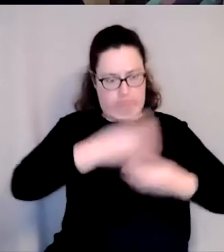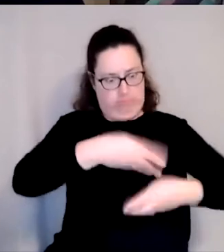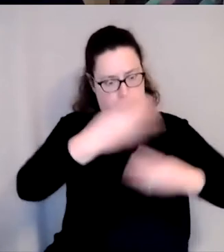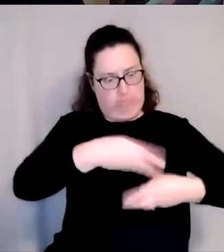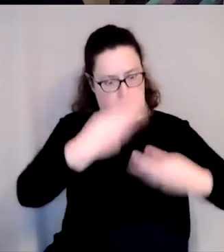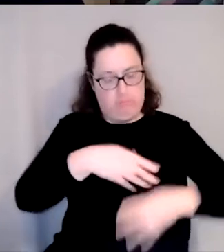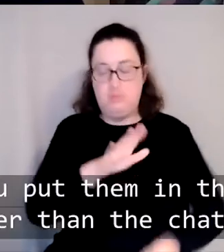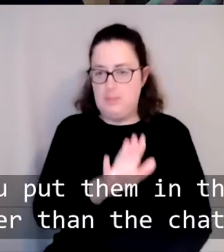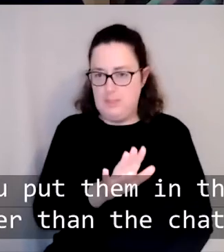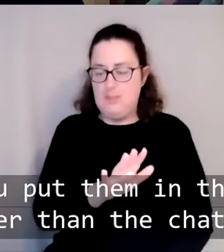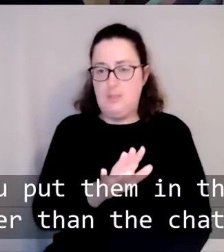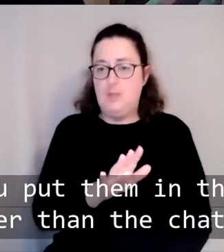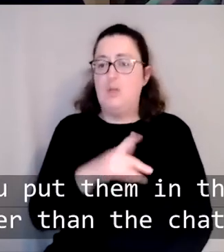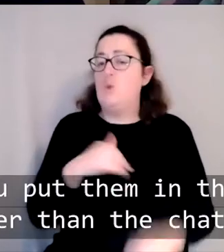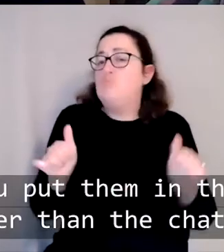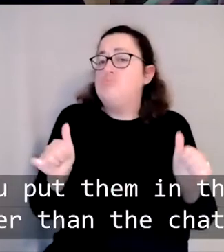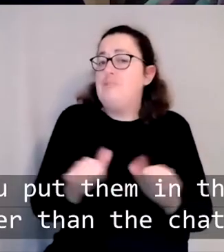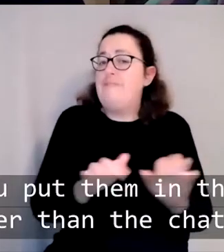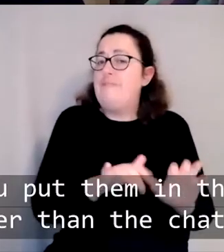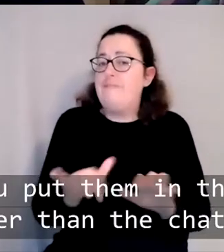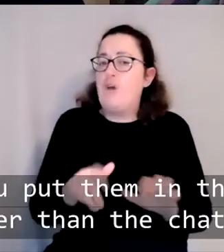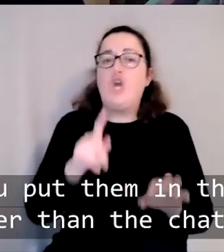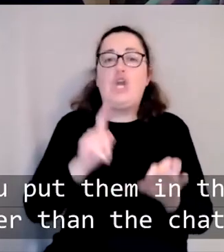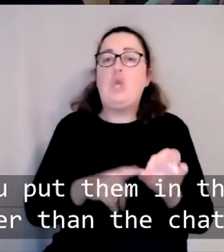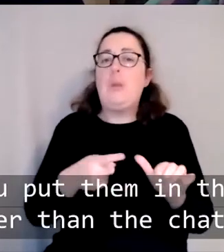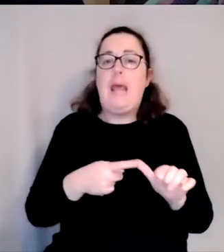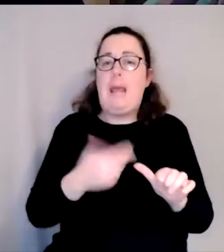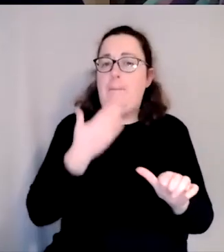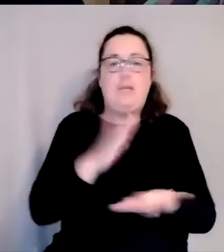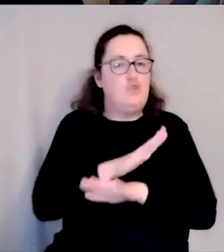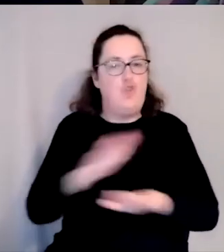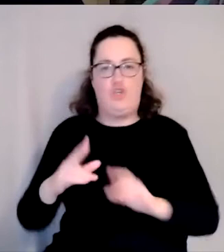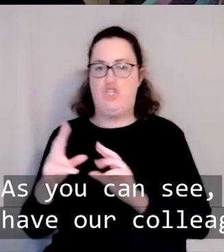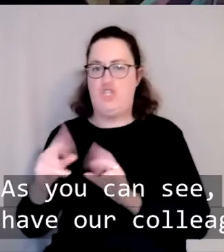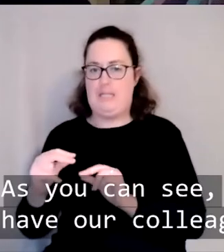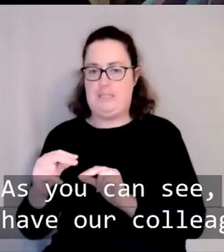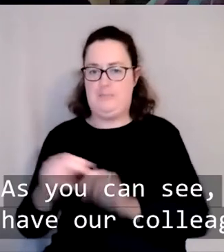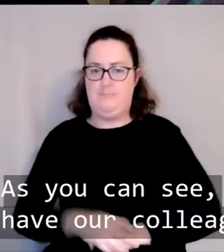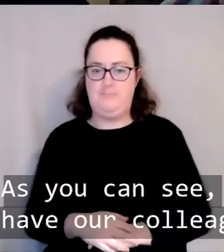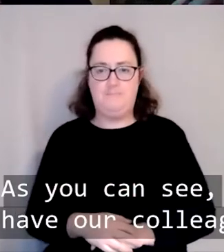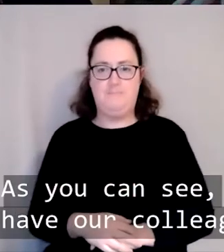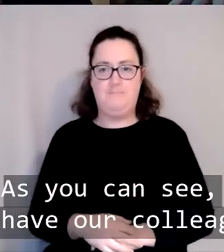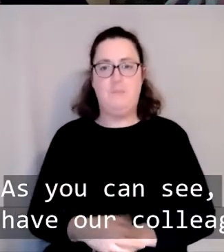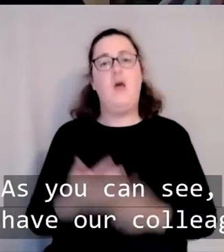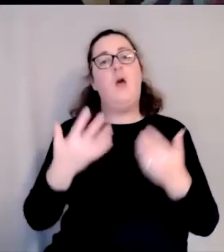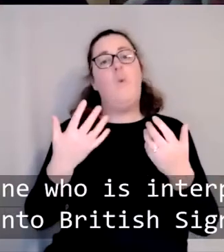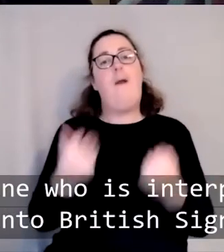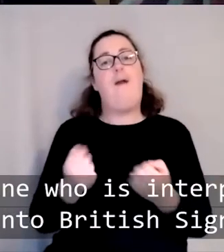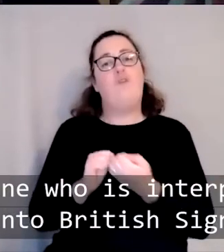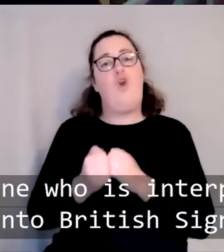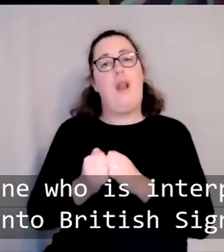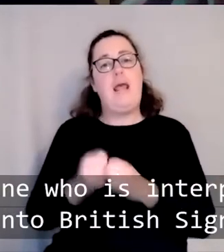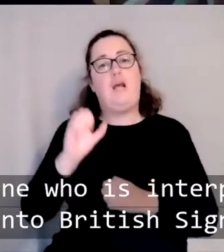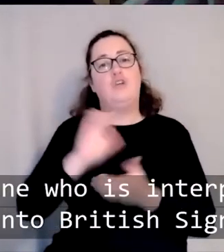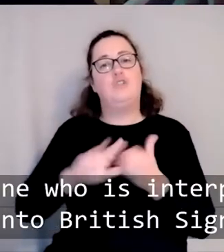So if you're if you put them in the Q&A rather than the chat box. As you can see, we have our colleague